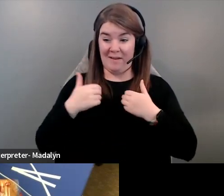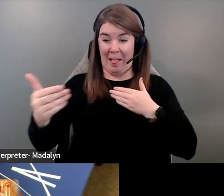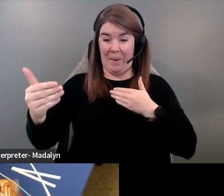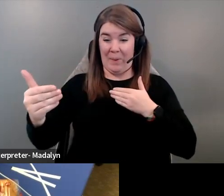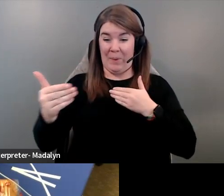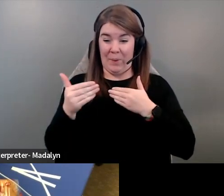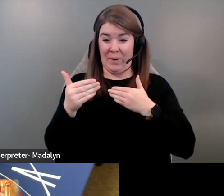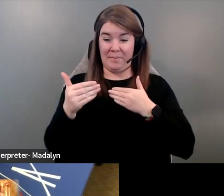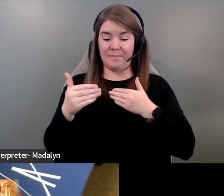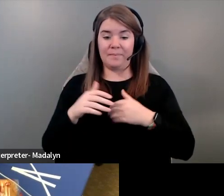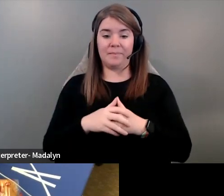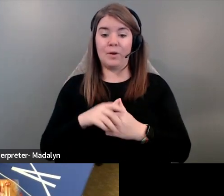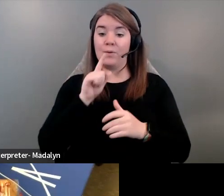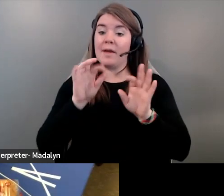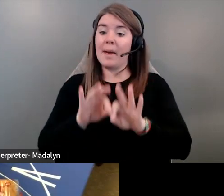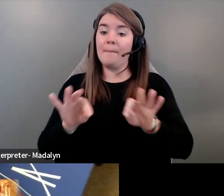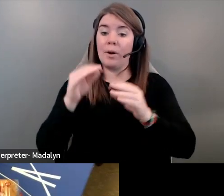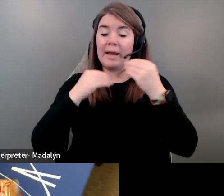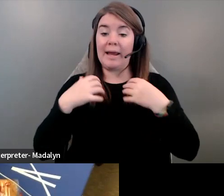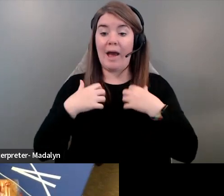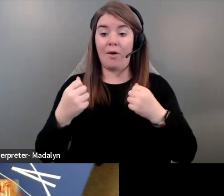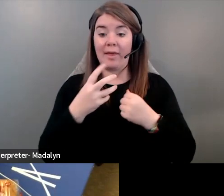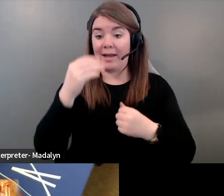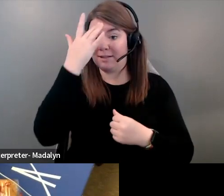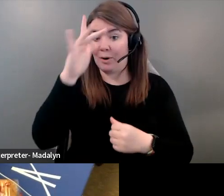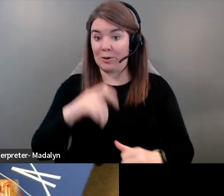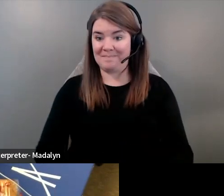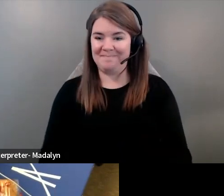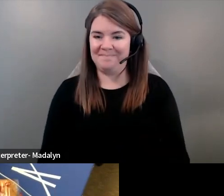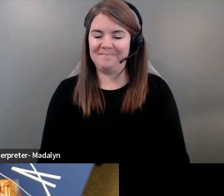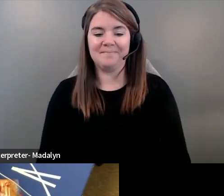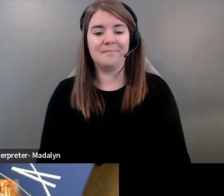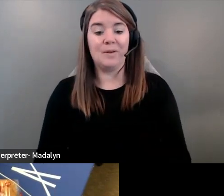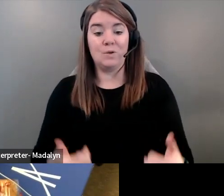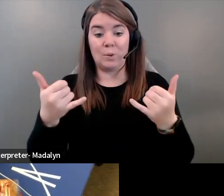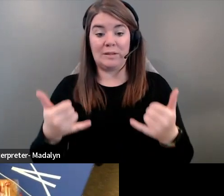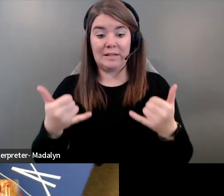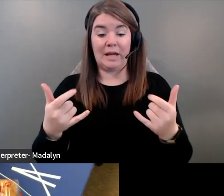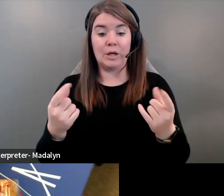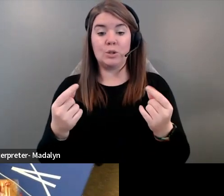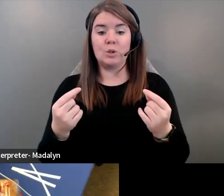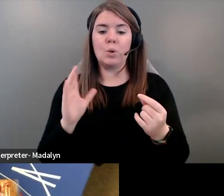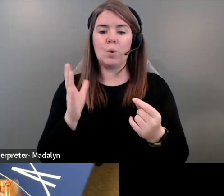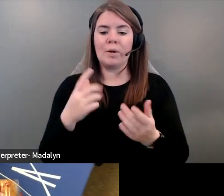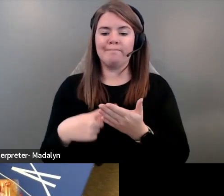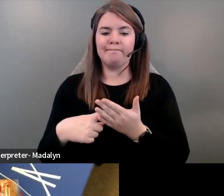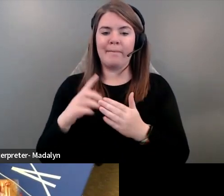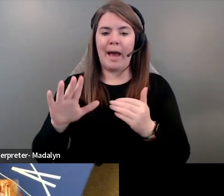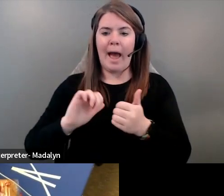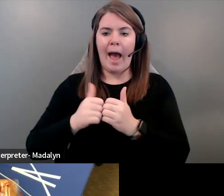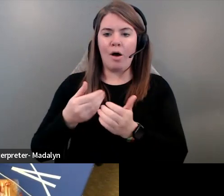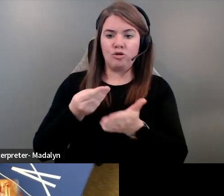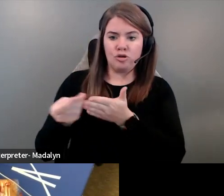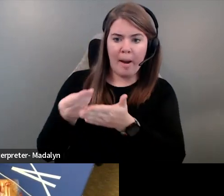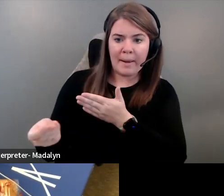and smarter. So today we're going to walk through how to go grocery shopping and then how to cook and